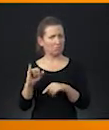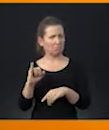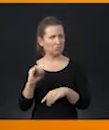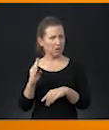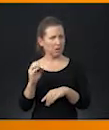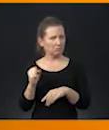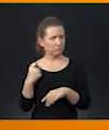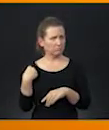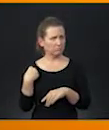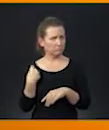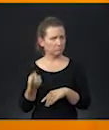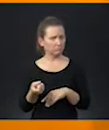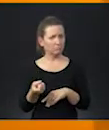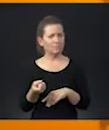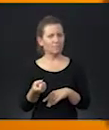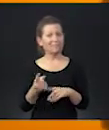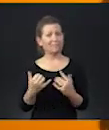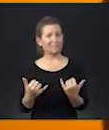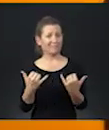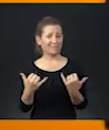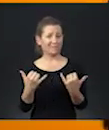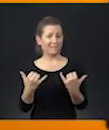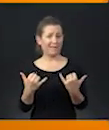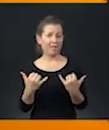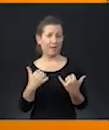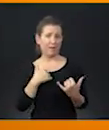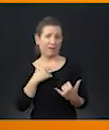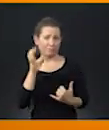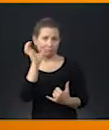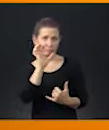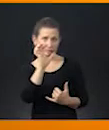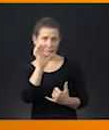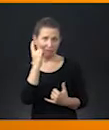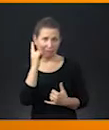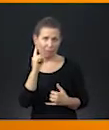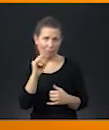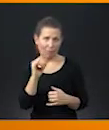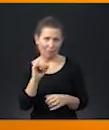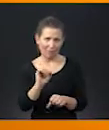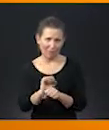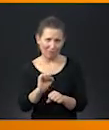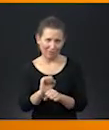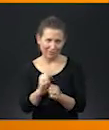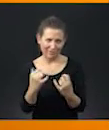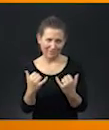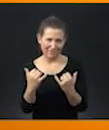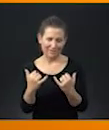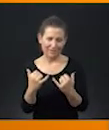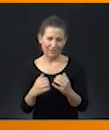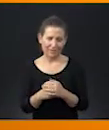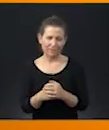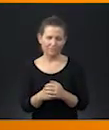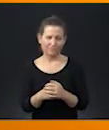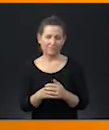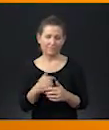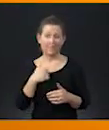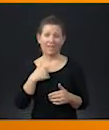at many men, but now I am afraid that I